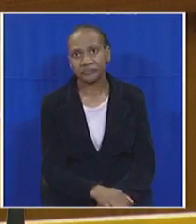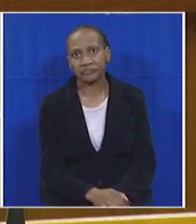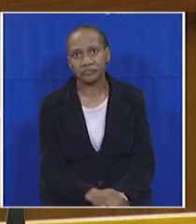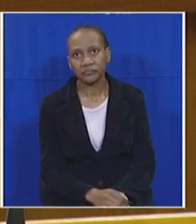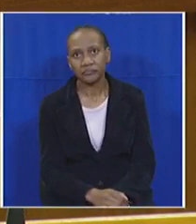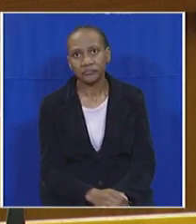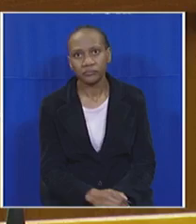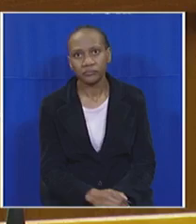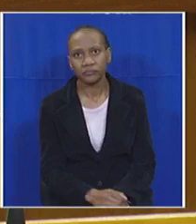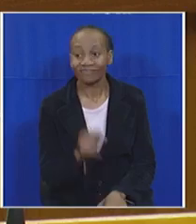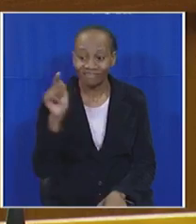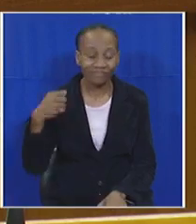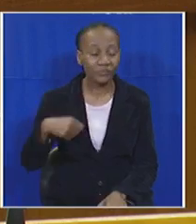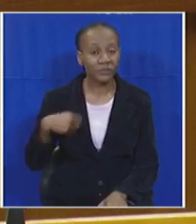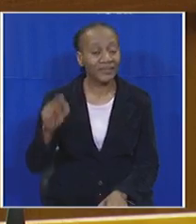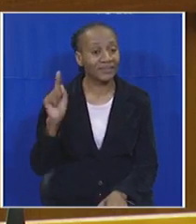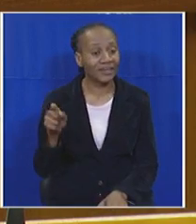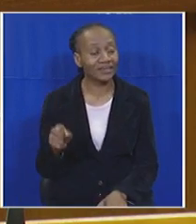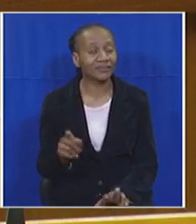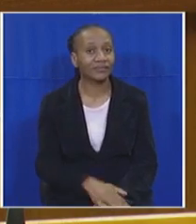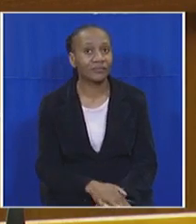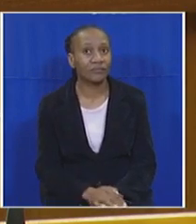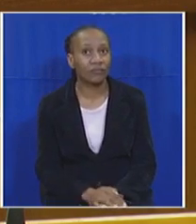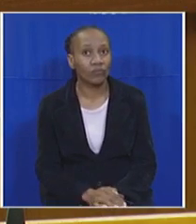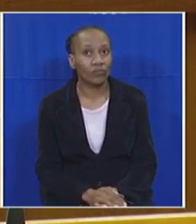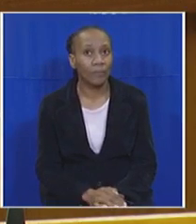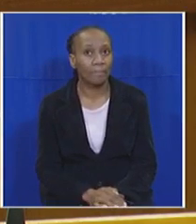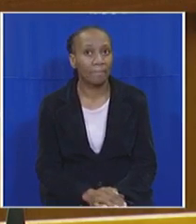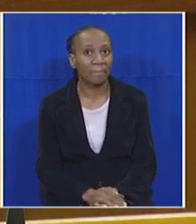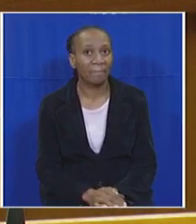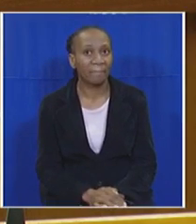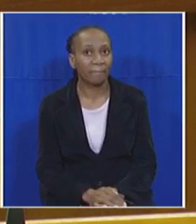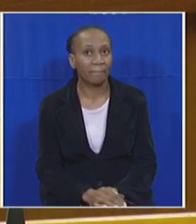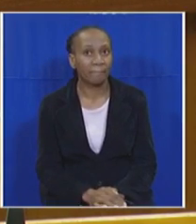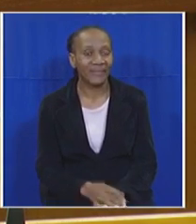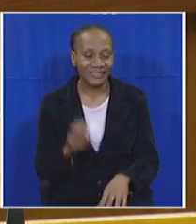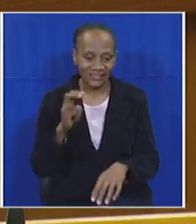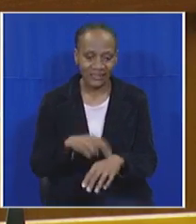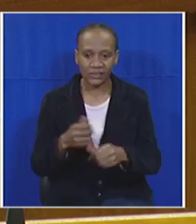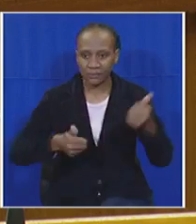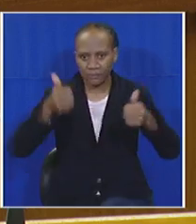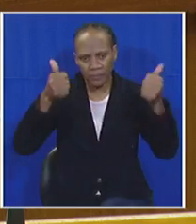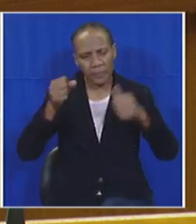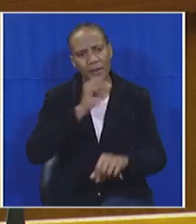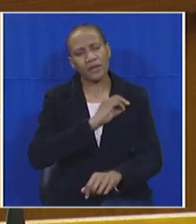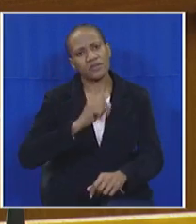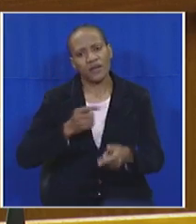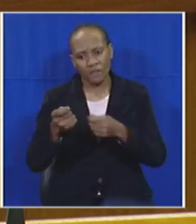That municipality that I've referred to lacks senior competent staff.